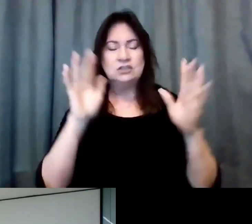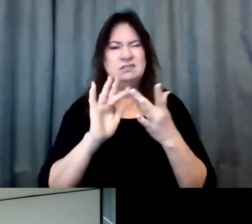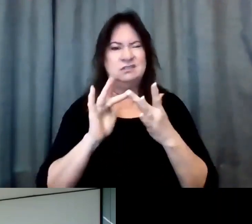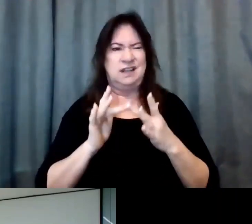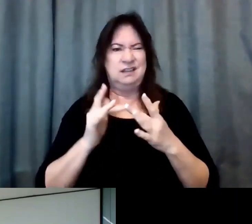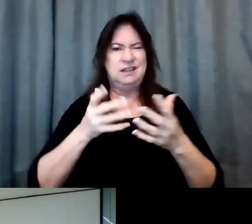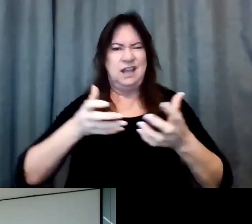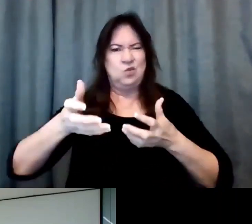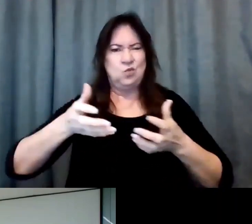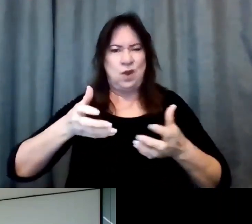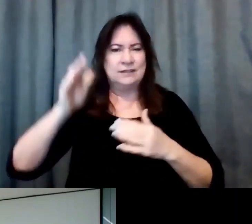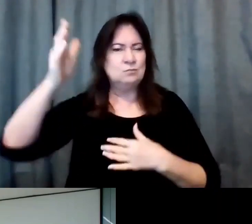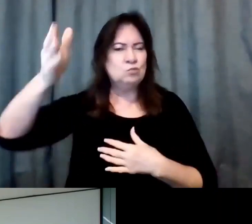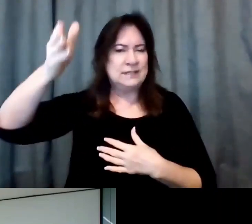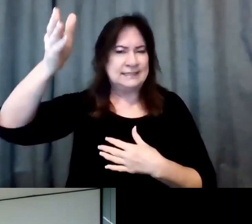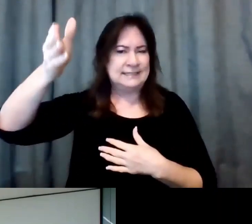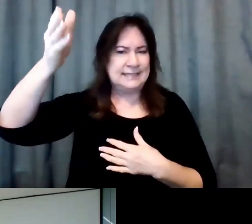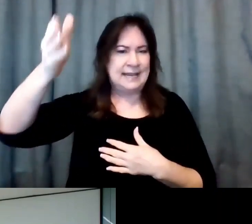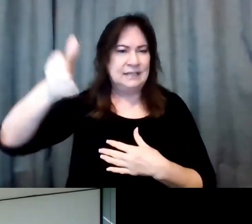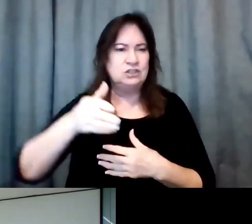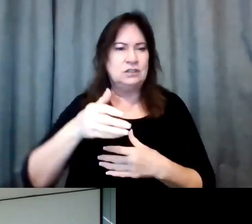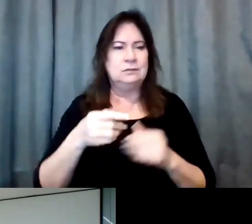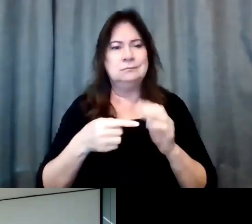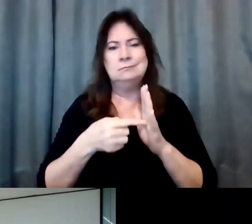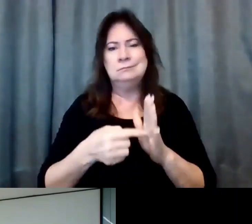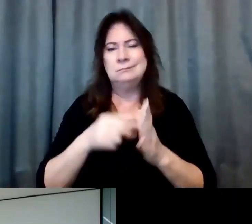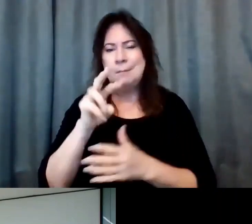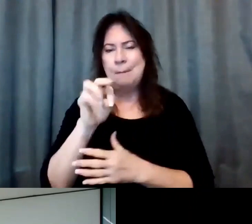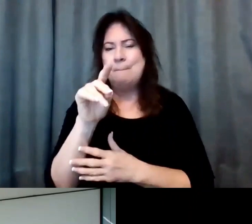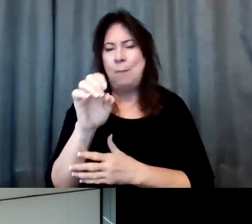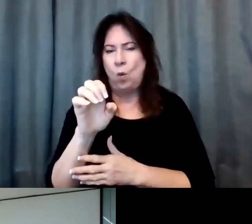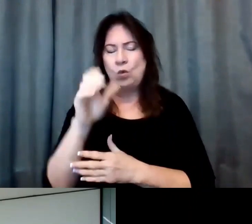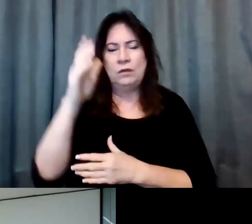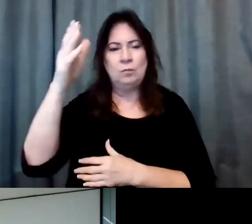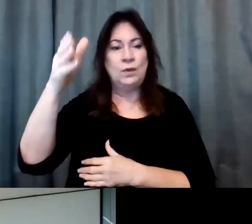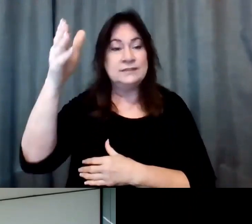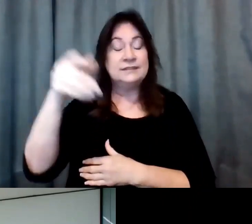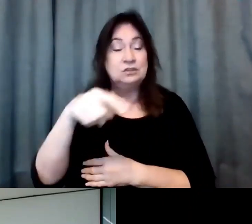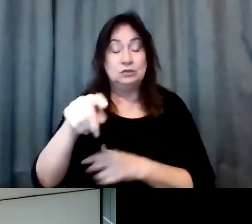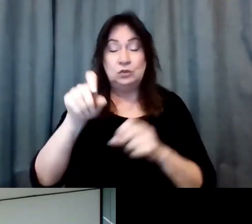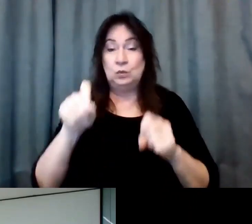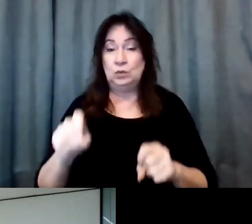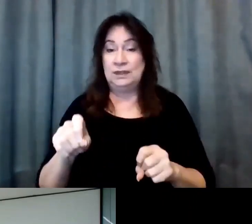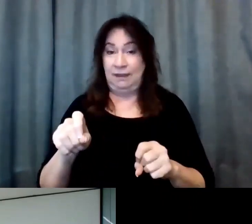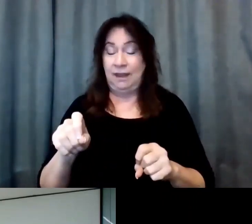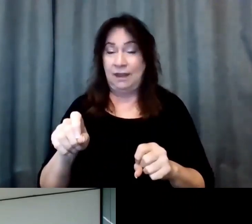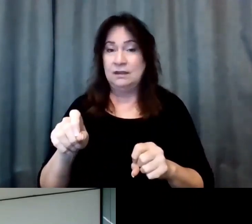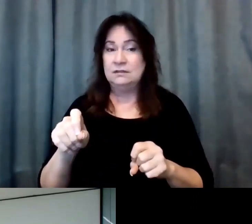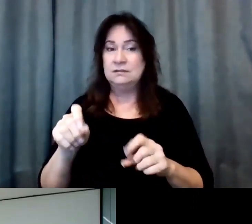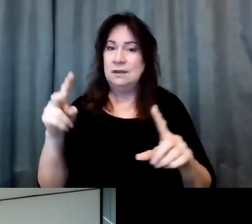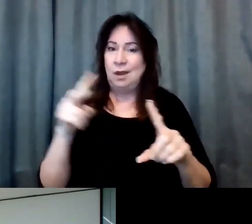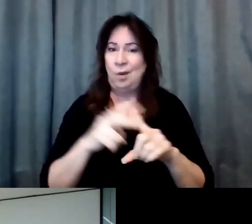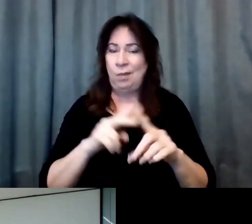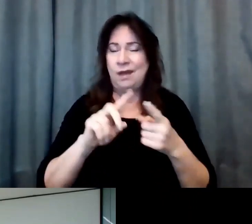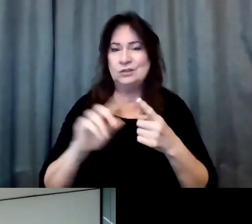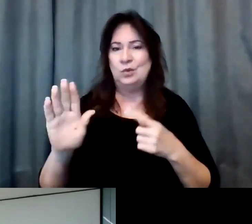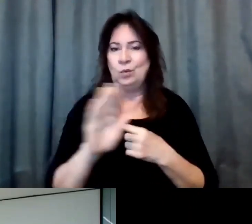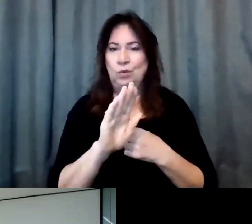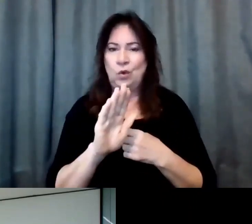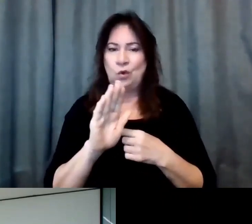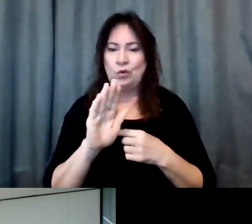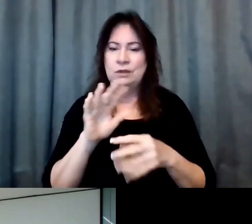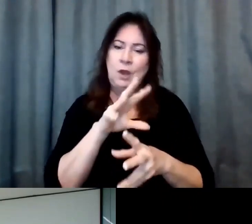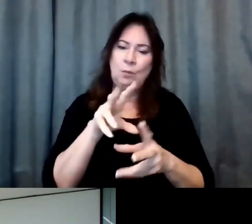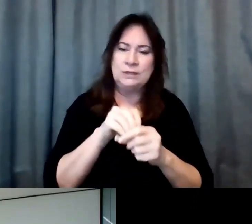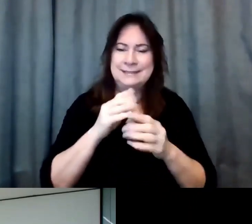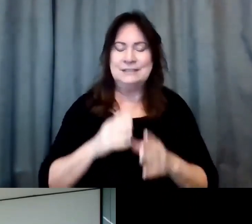interactive presentation, a mode of presentation that you can use in during your participation